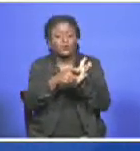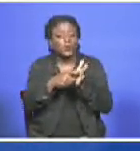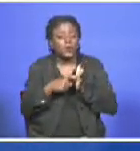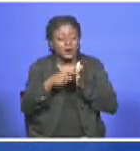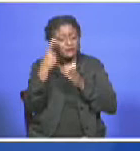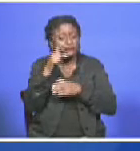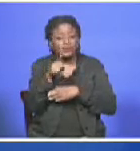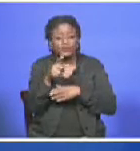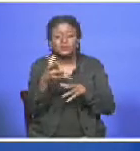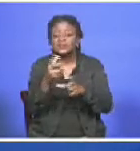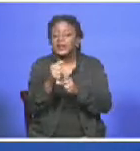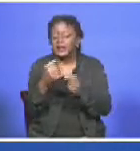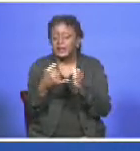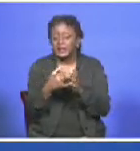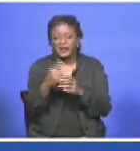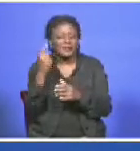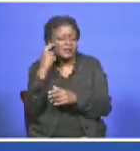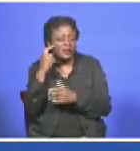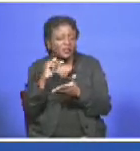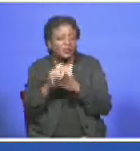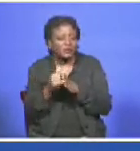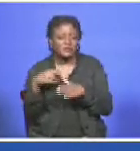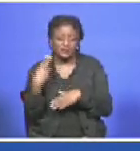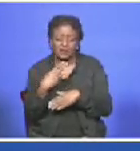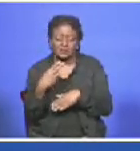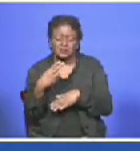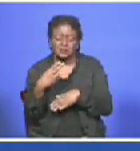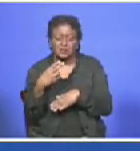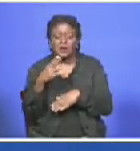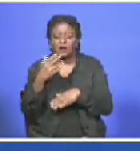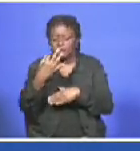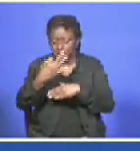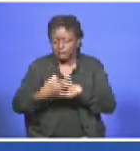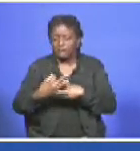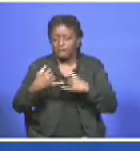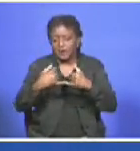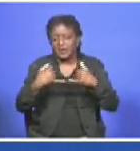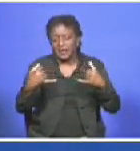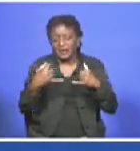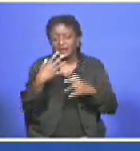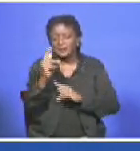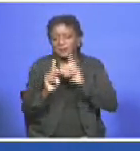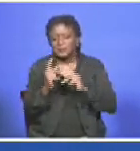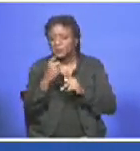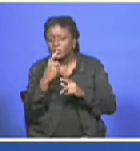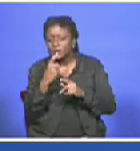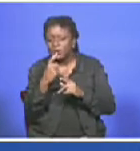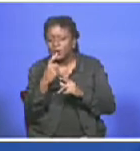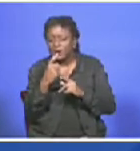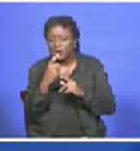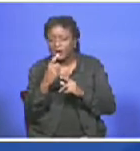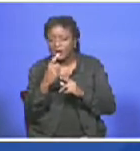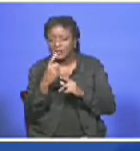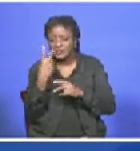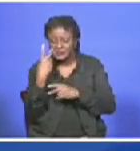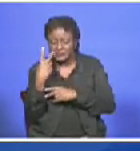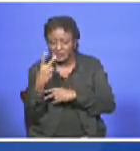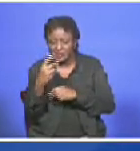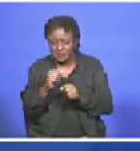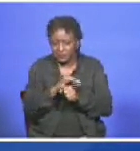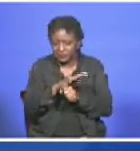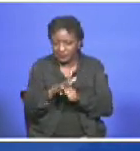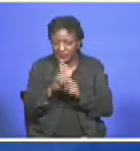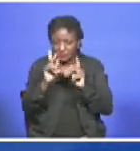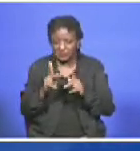think those of us who are on the front line and, persons who are seeing them are going to be the ones who